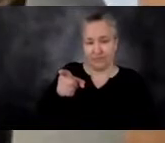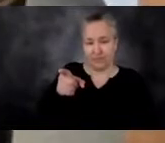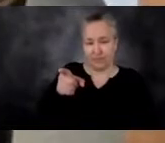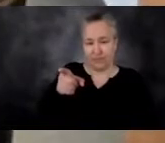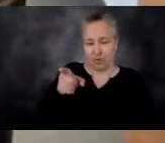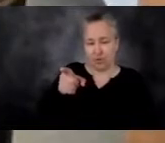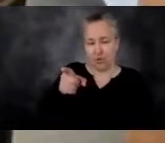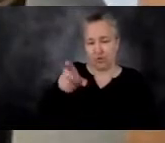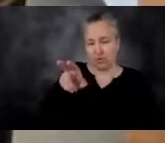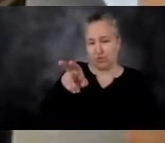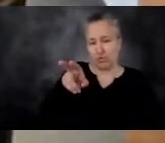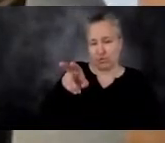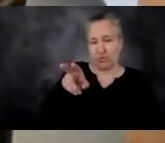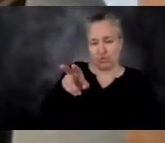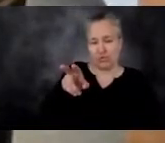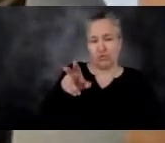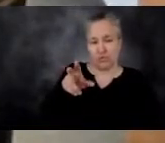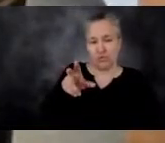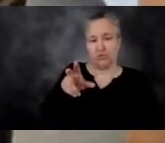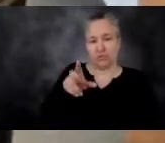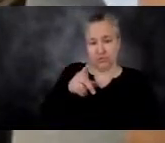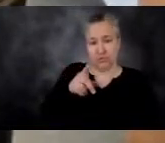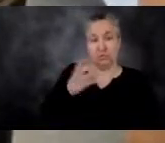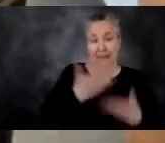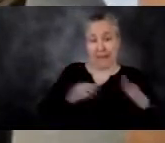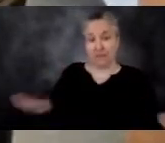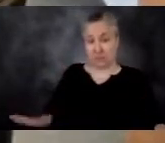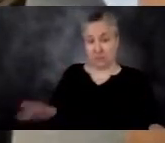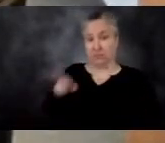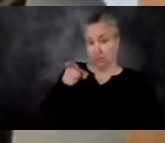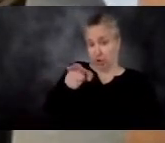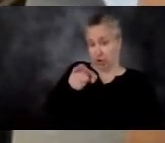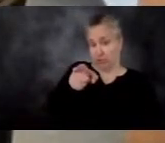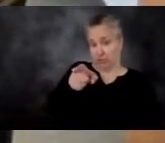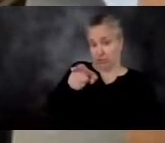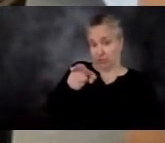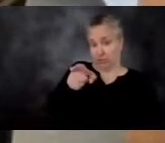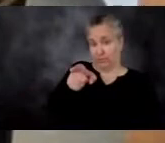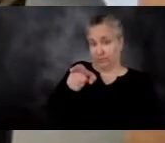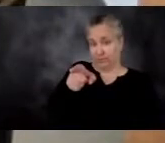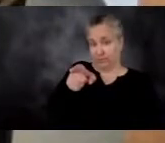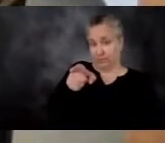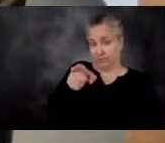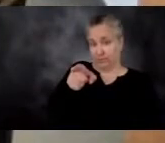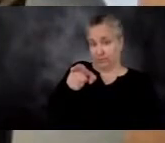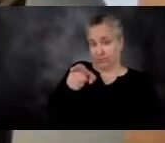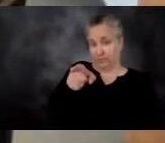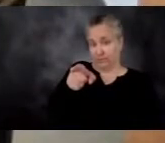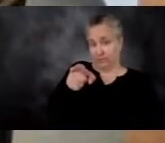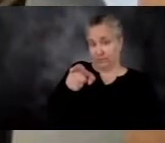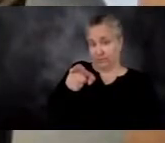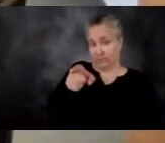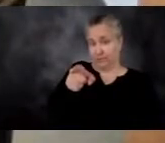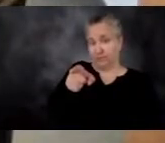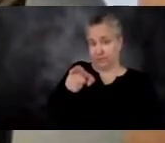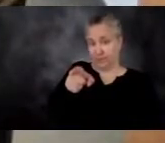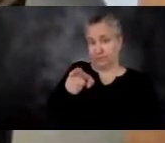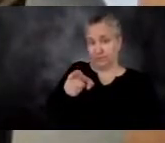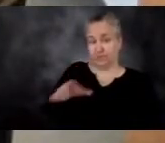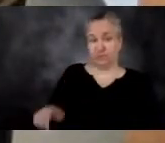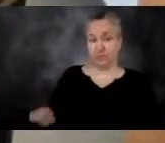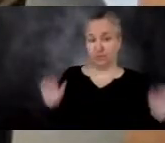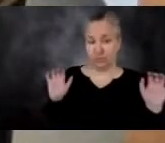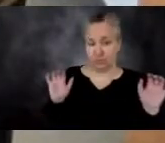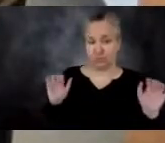for a second and then relax. So I've got my hands here by the chair. I'm gonna shift forward, my butt back to the chair